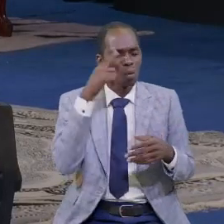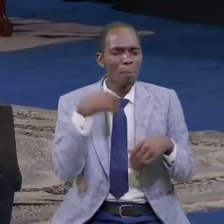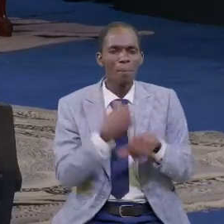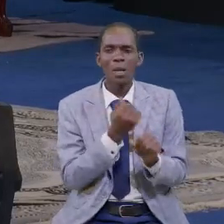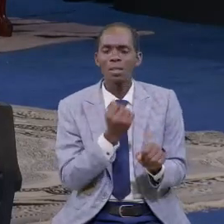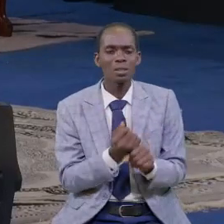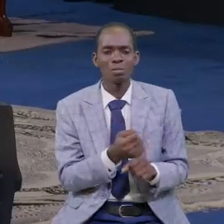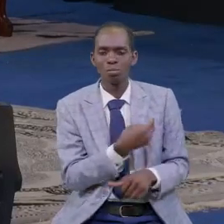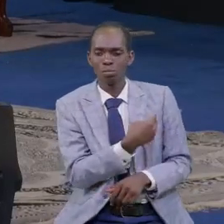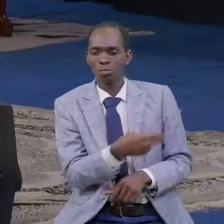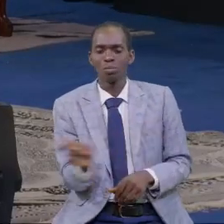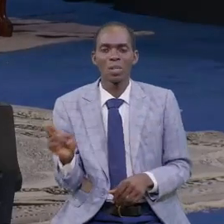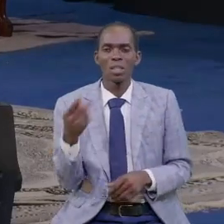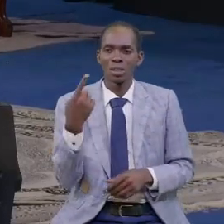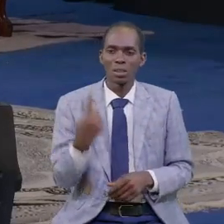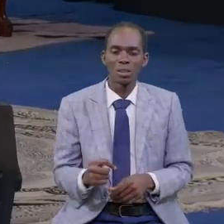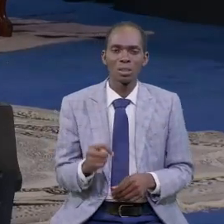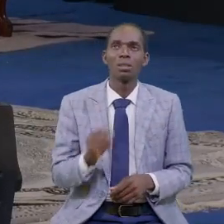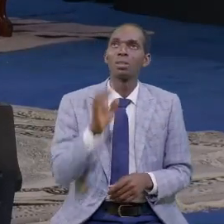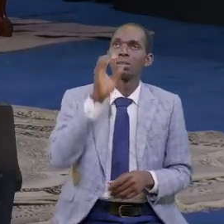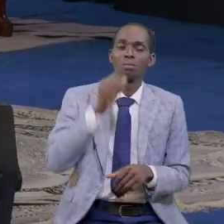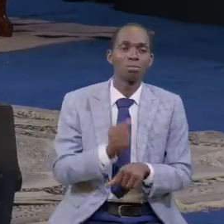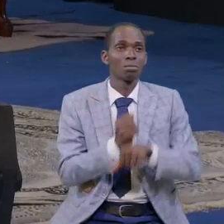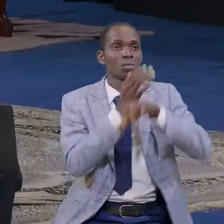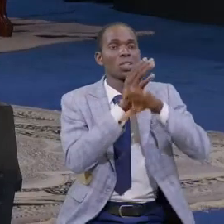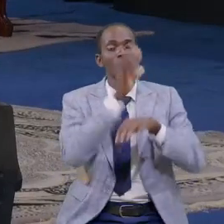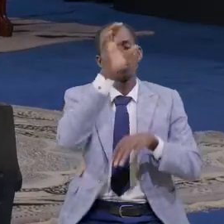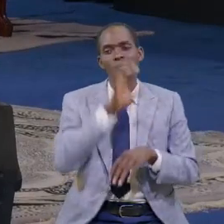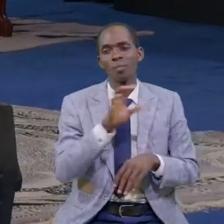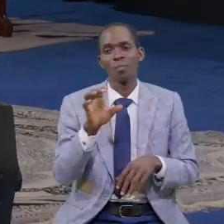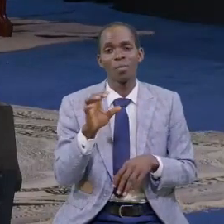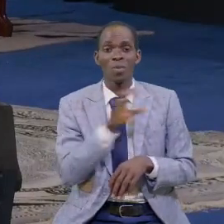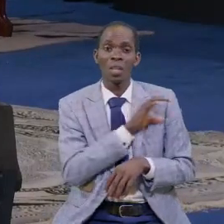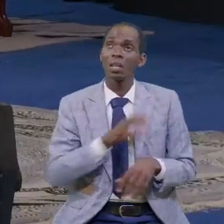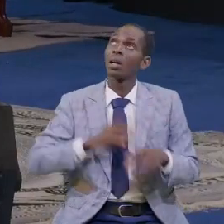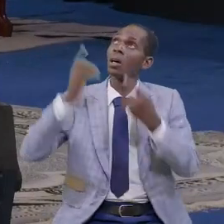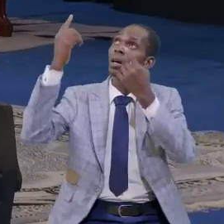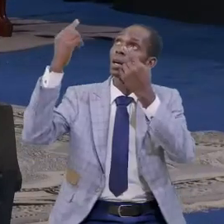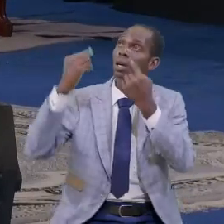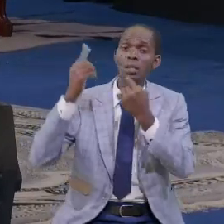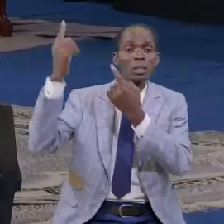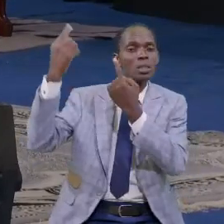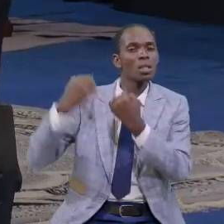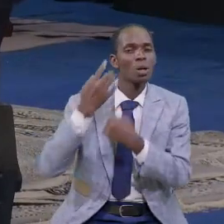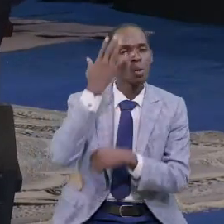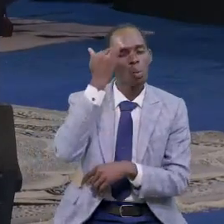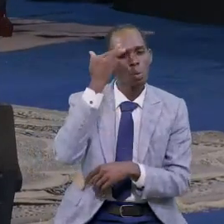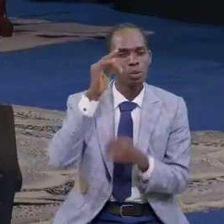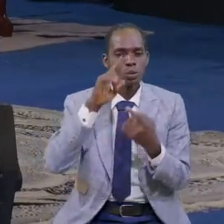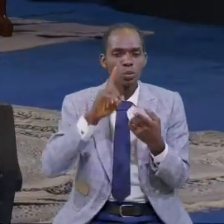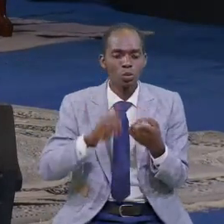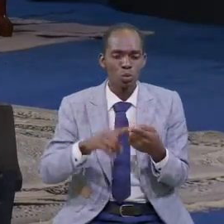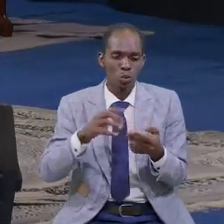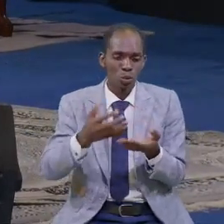Calvary. Christ came, and the great thing he came to do is so that he will take sin away